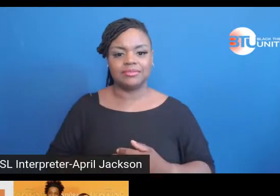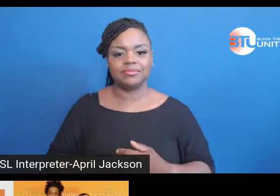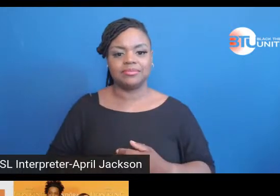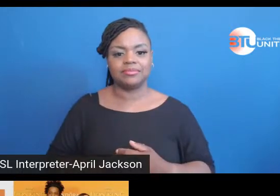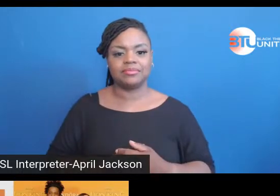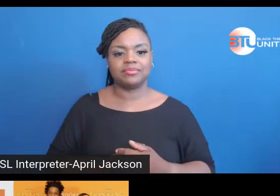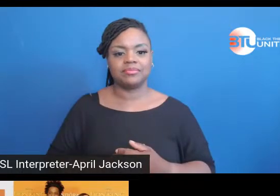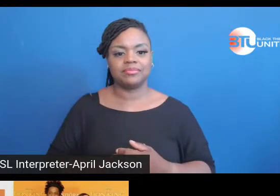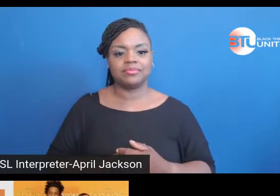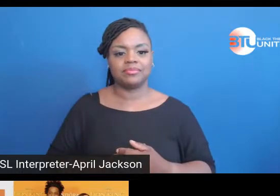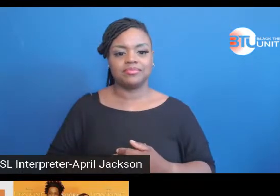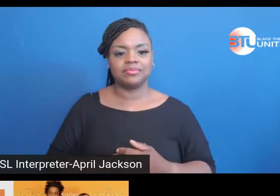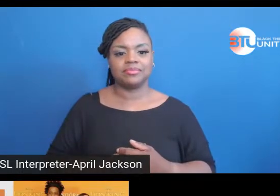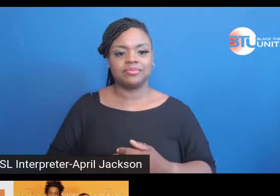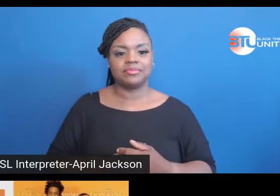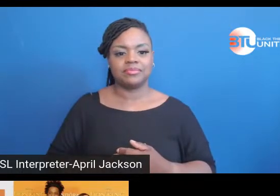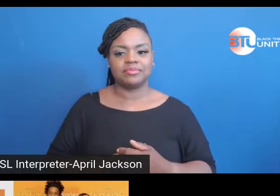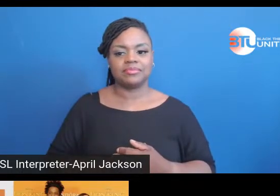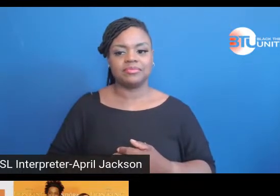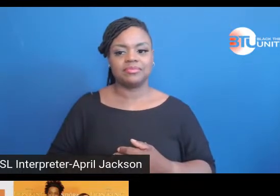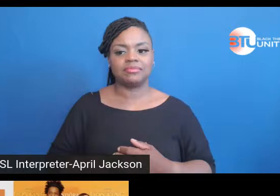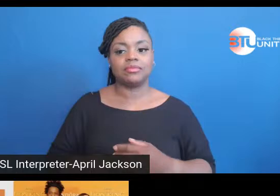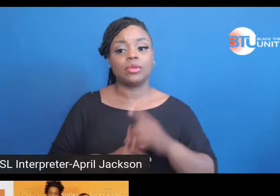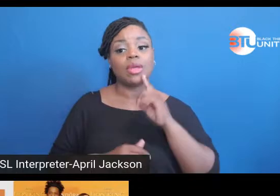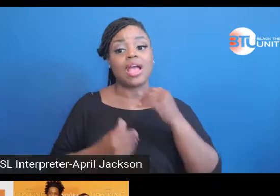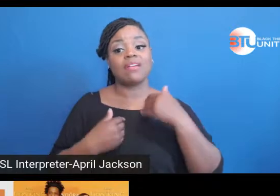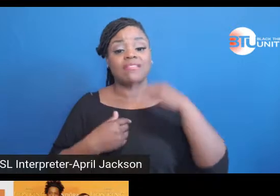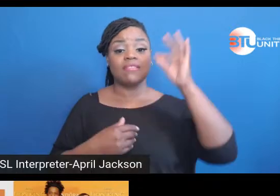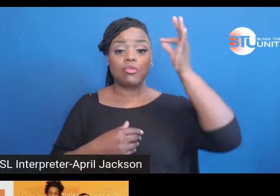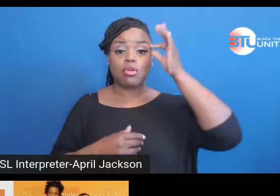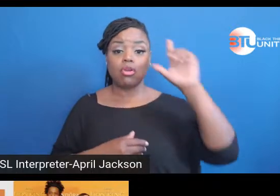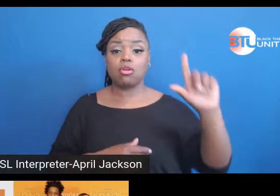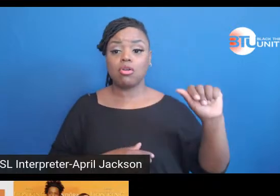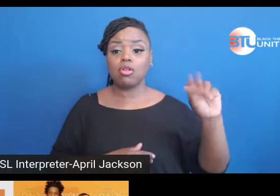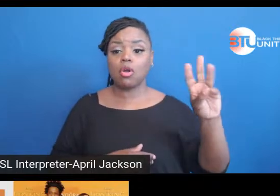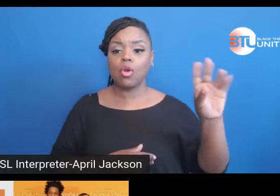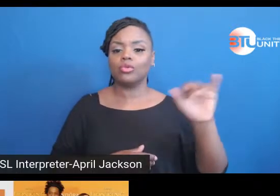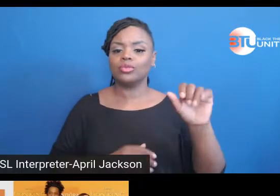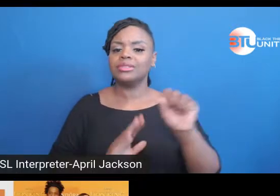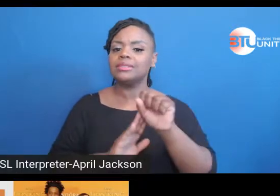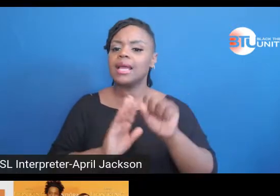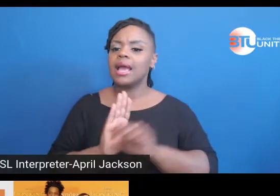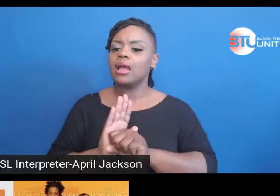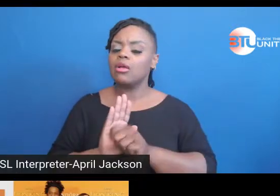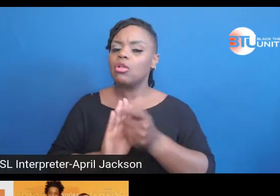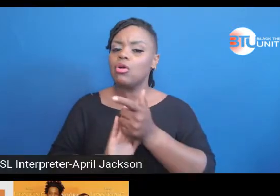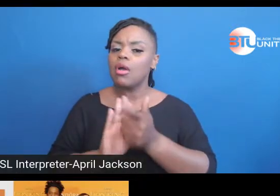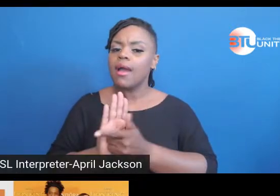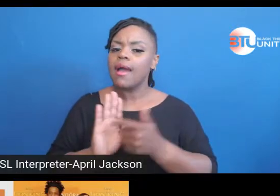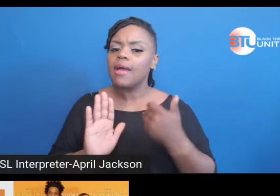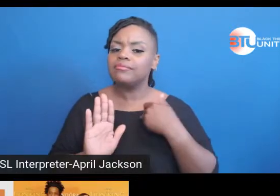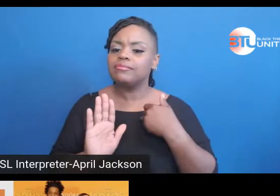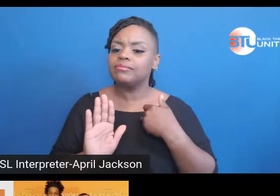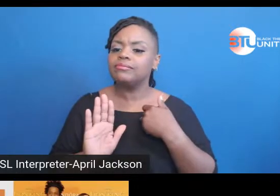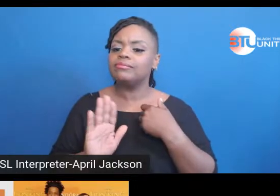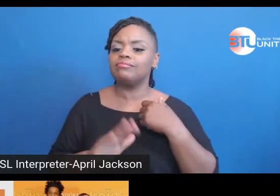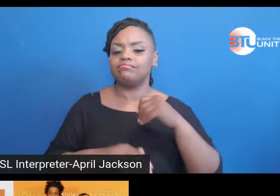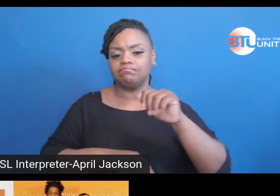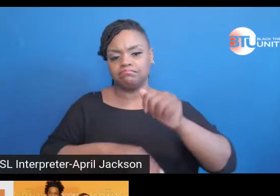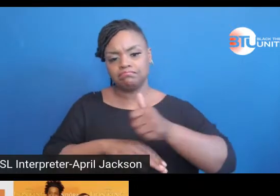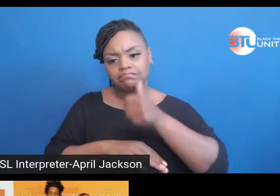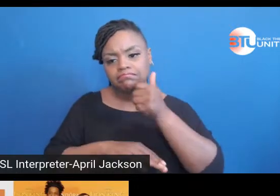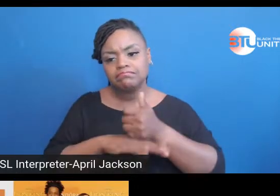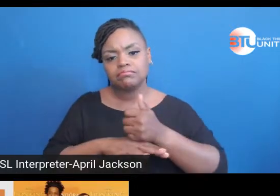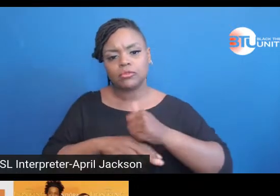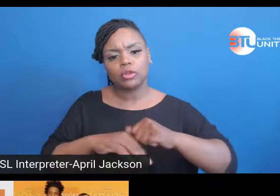There are both federal laws and state laws that exist to protect